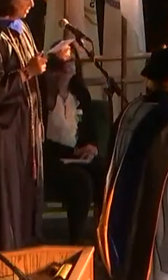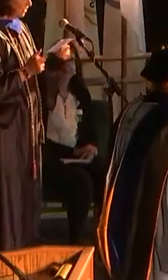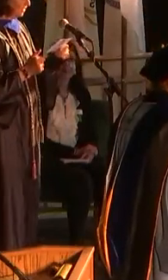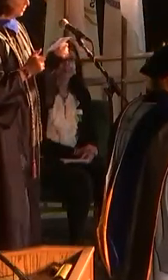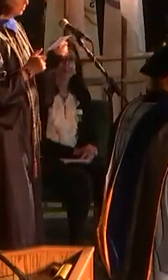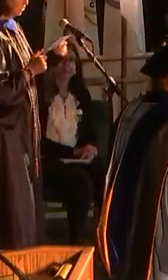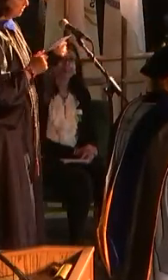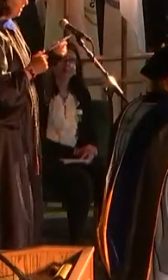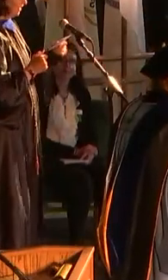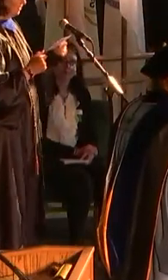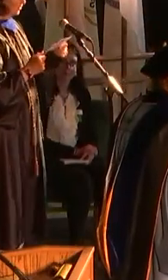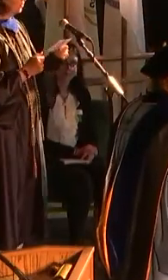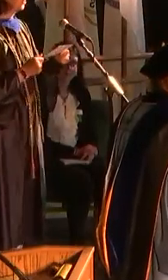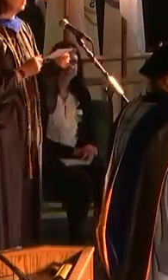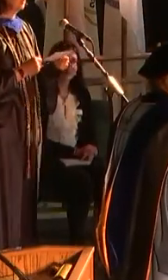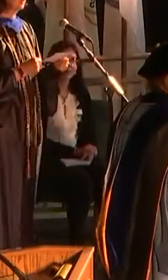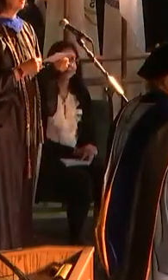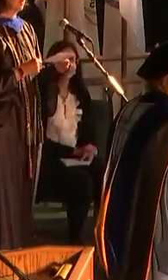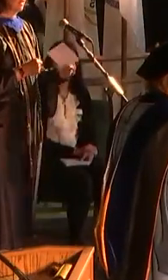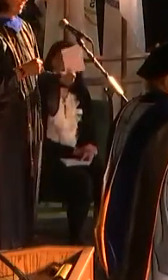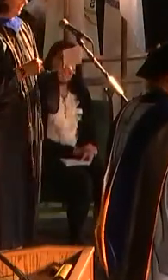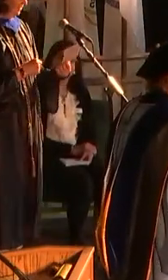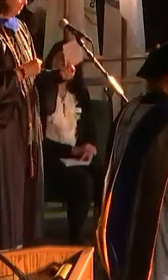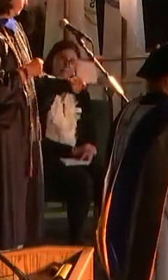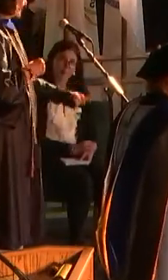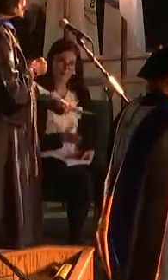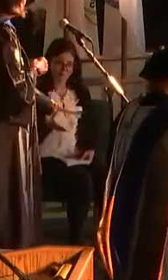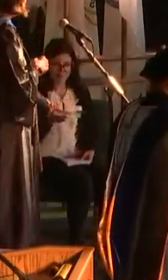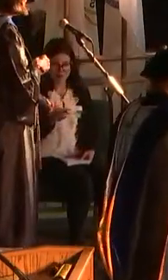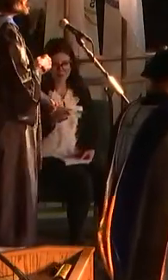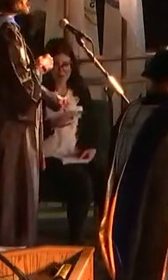Sharon Kalis Morales, summa cum laude.